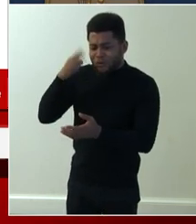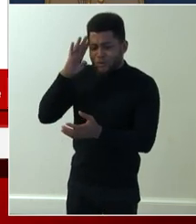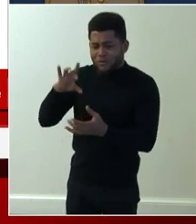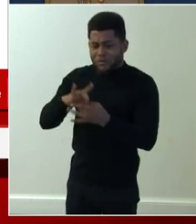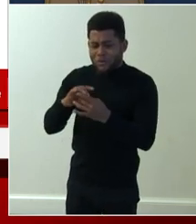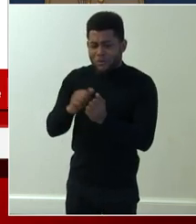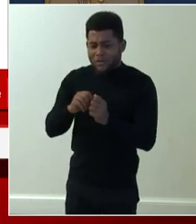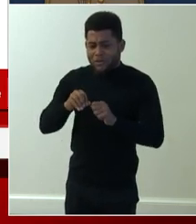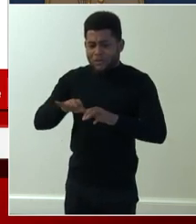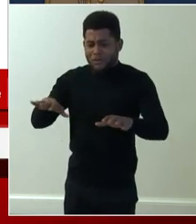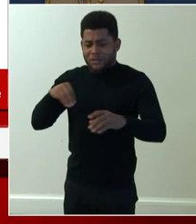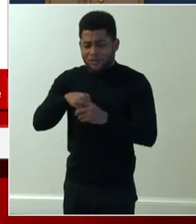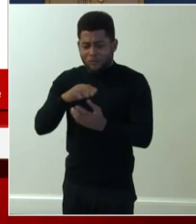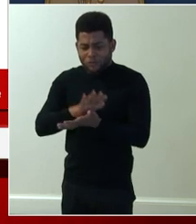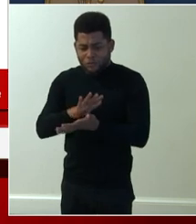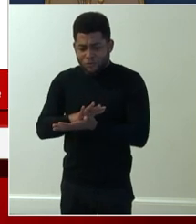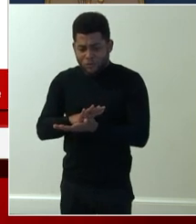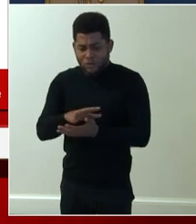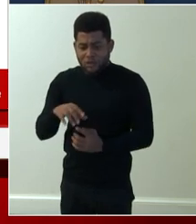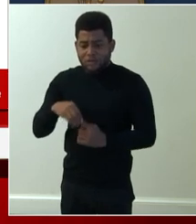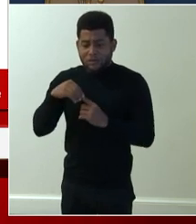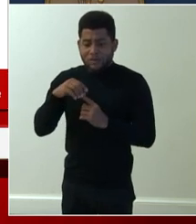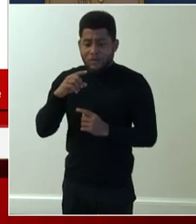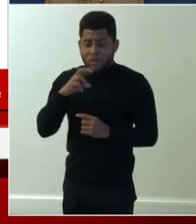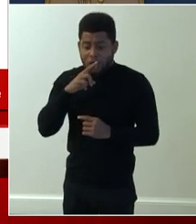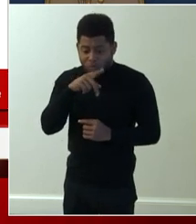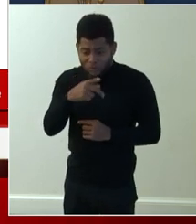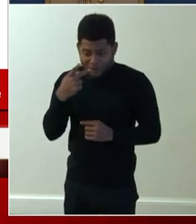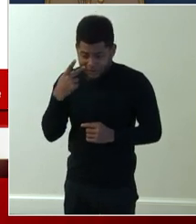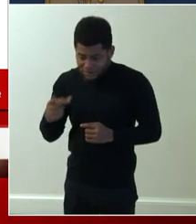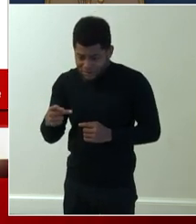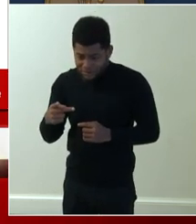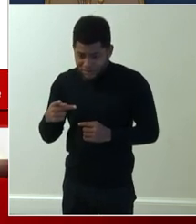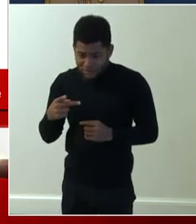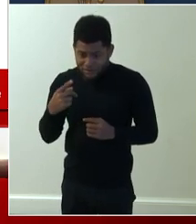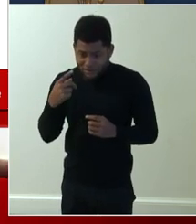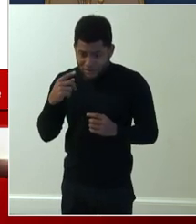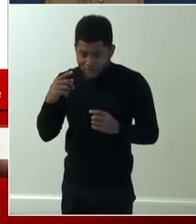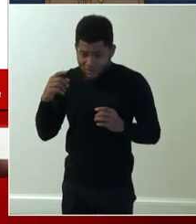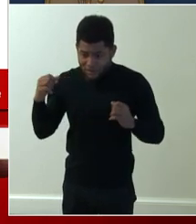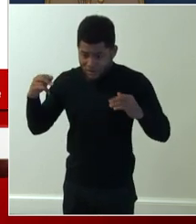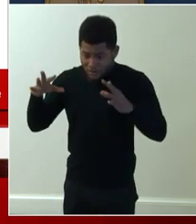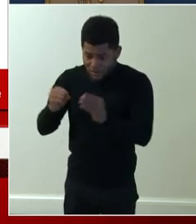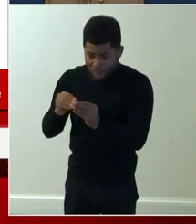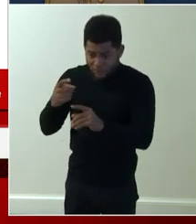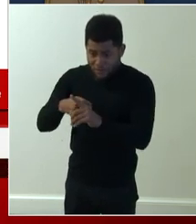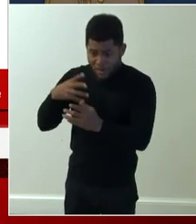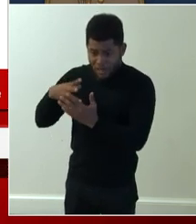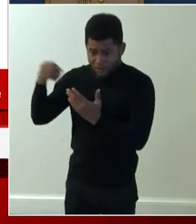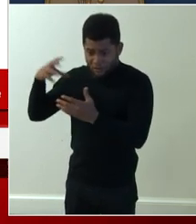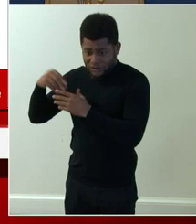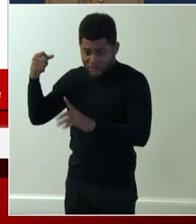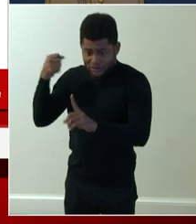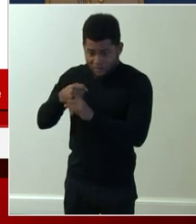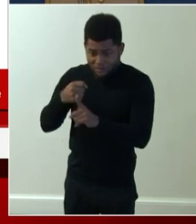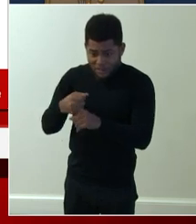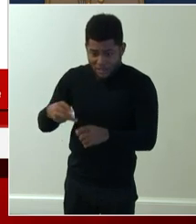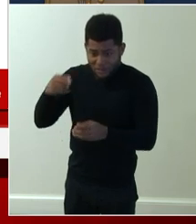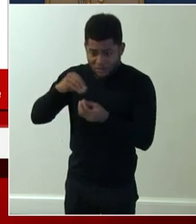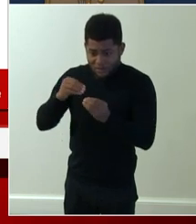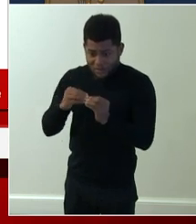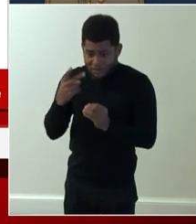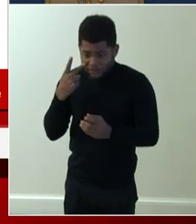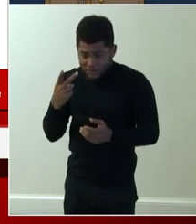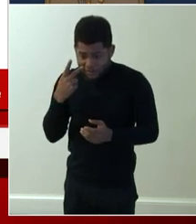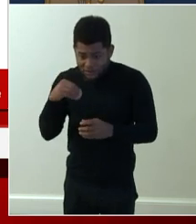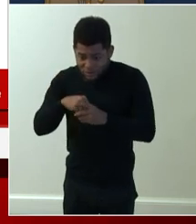in the school settings especially, are you seeing, the gatherings from outside impacting the high numbers that we're seeing within the school settings, or